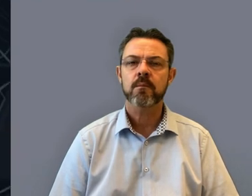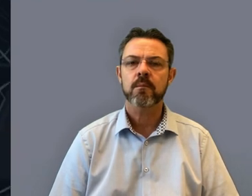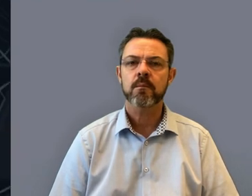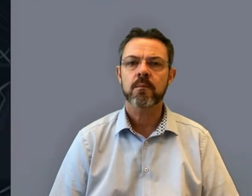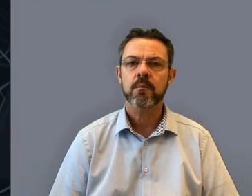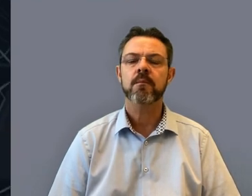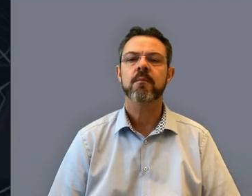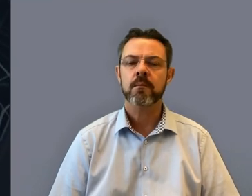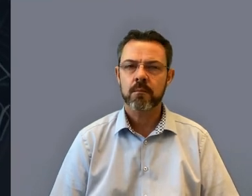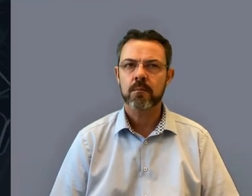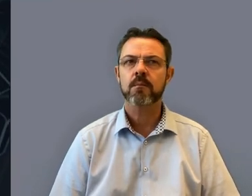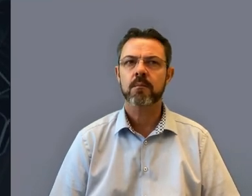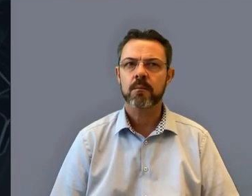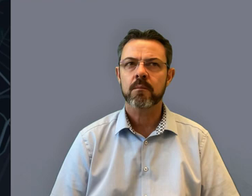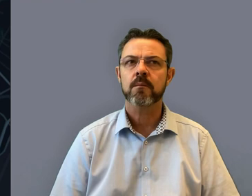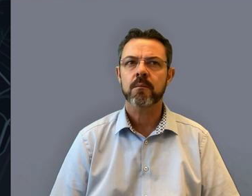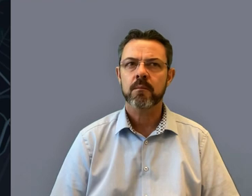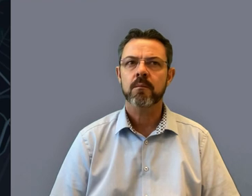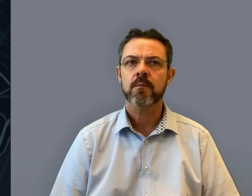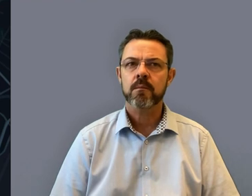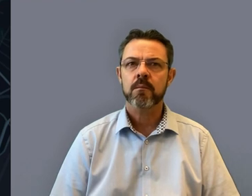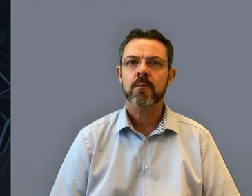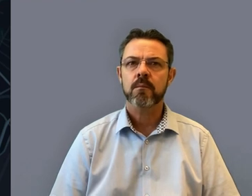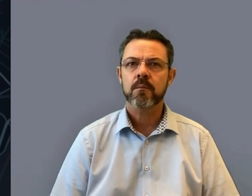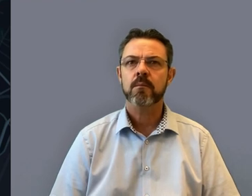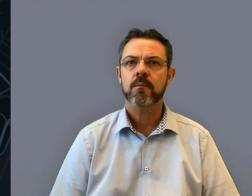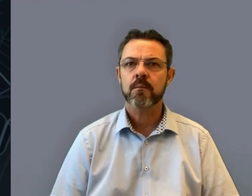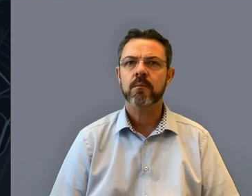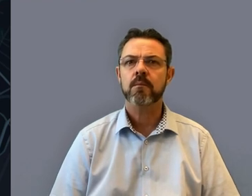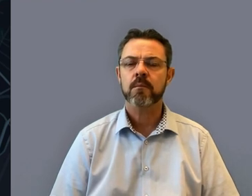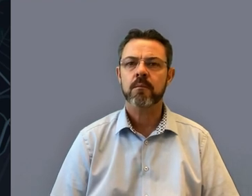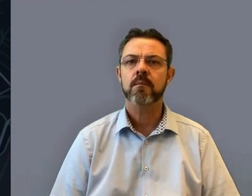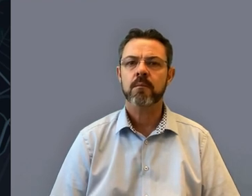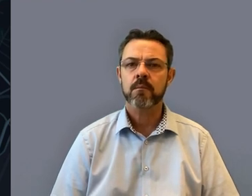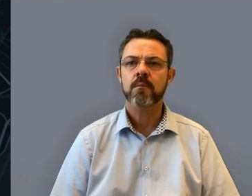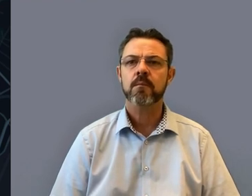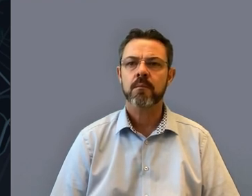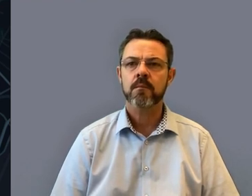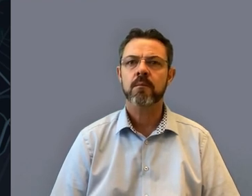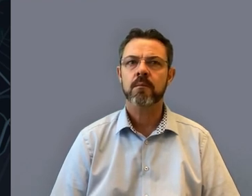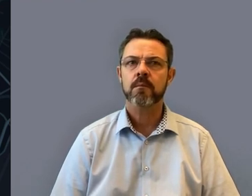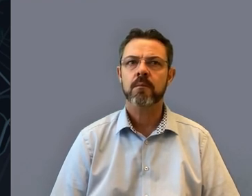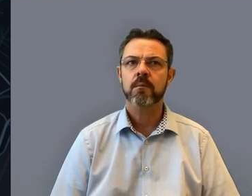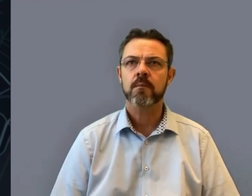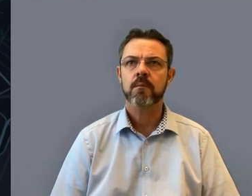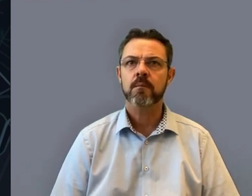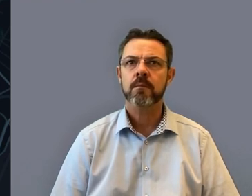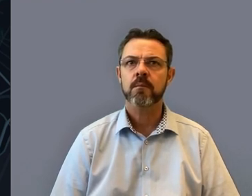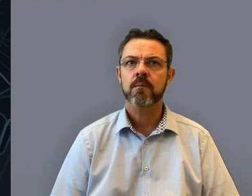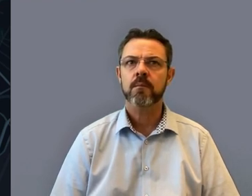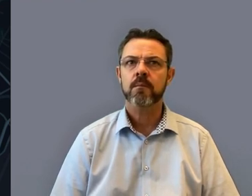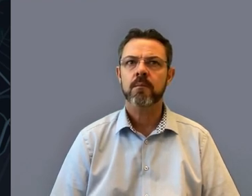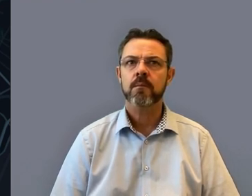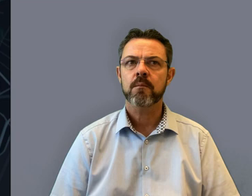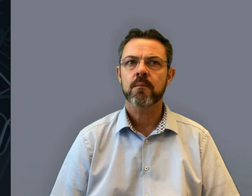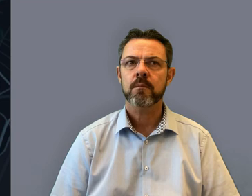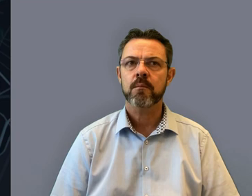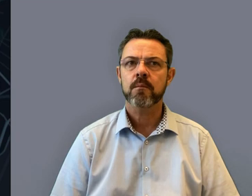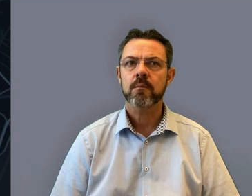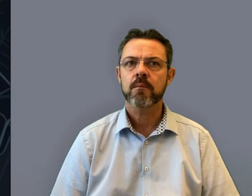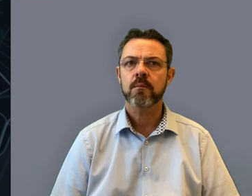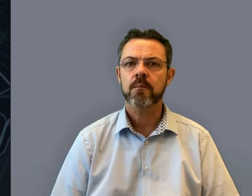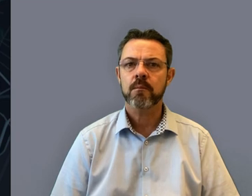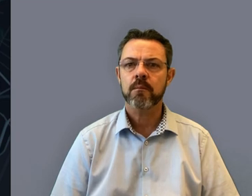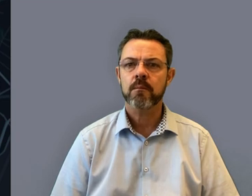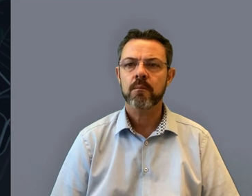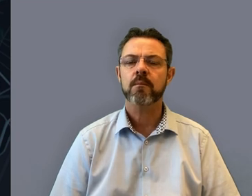most of their driving time is going to and from the incineration plant. And you can't change that plant. So even that savings